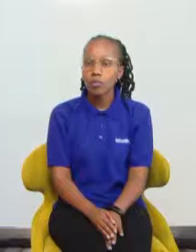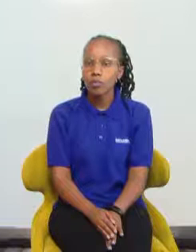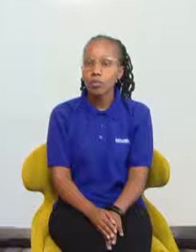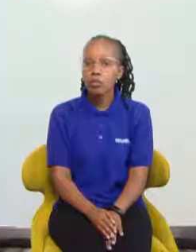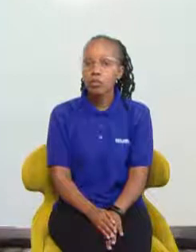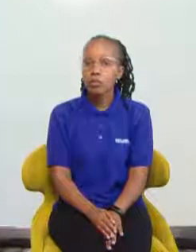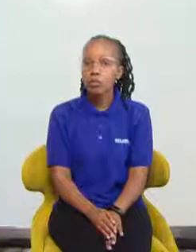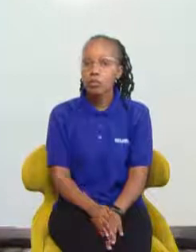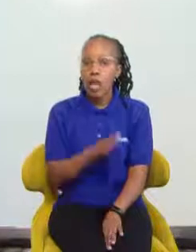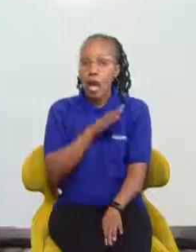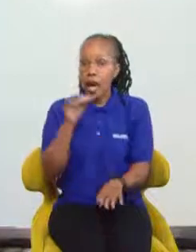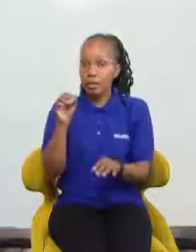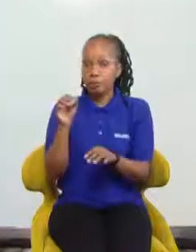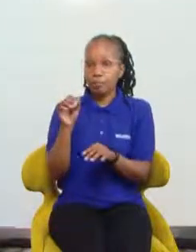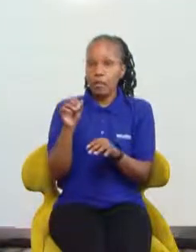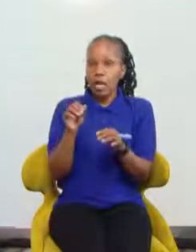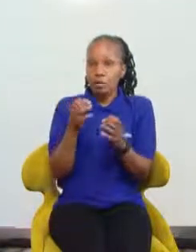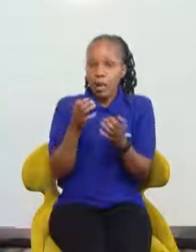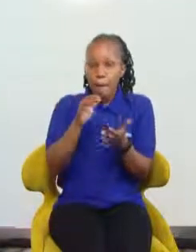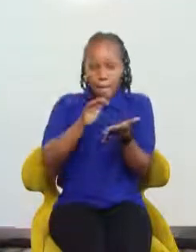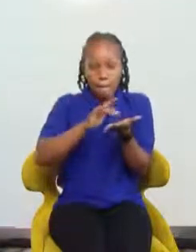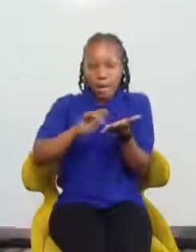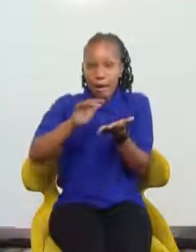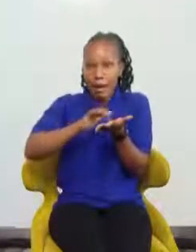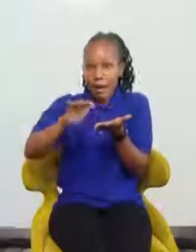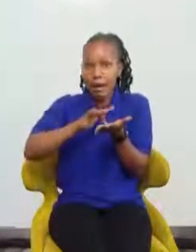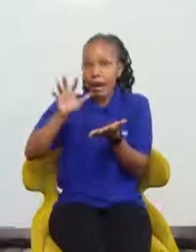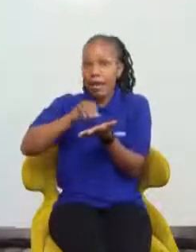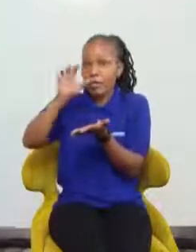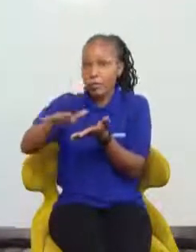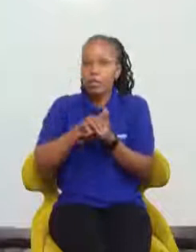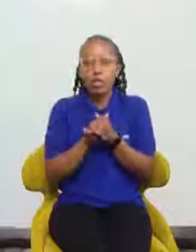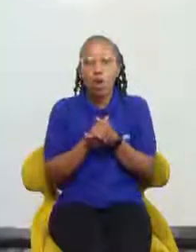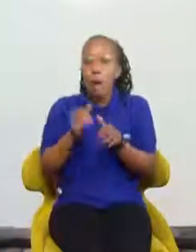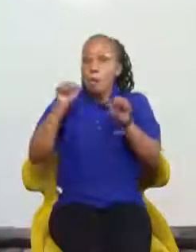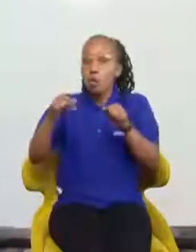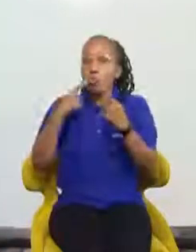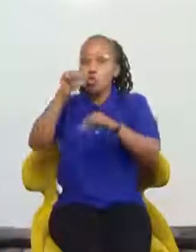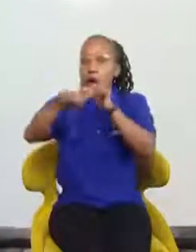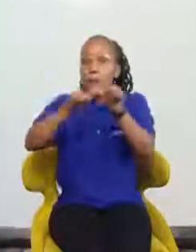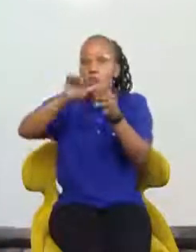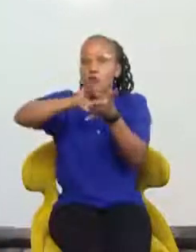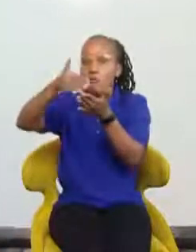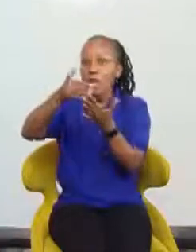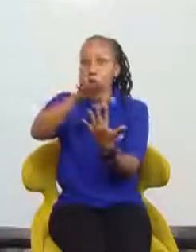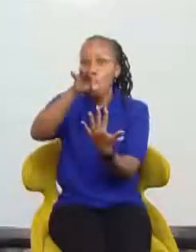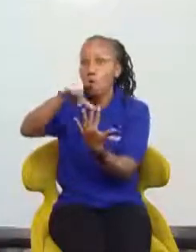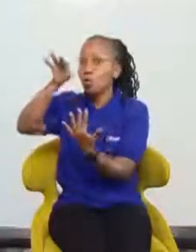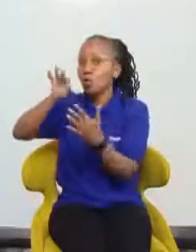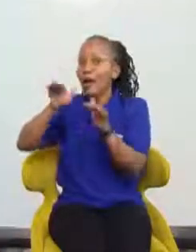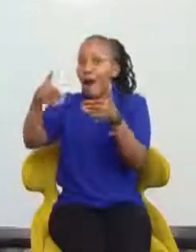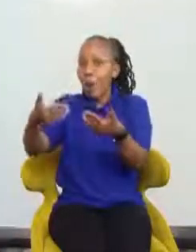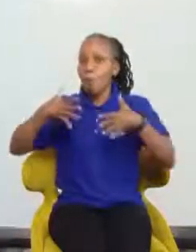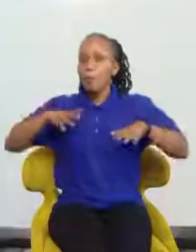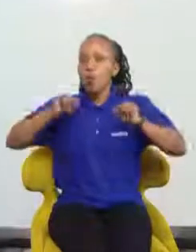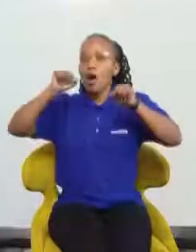not very expensive, Yes. and we know that. Yeah. Can you talk a little about funding options or some thoughts around how do people who can't